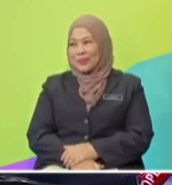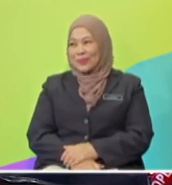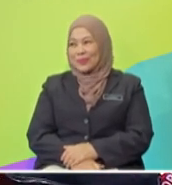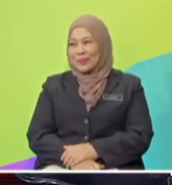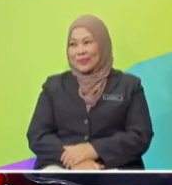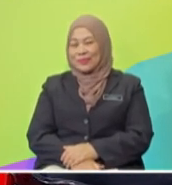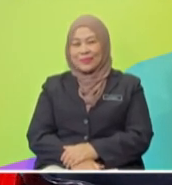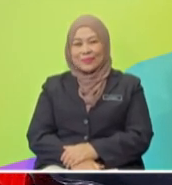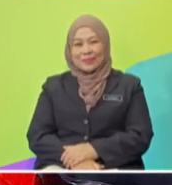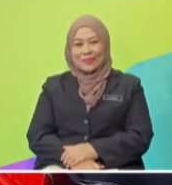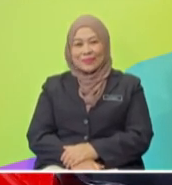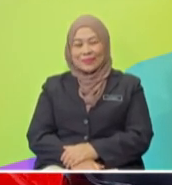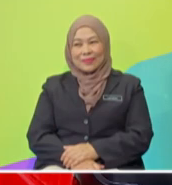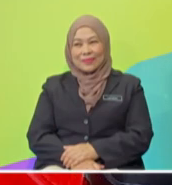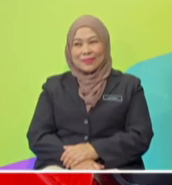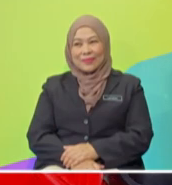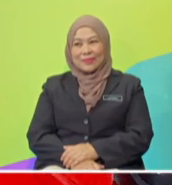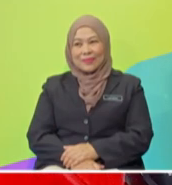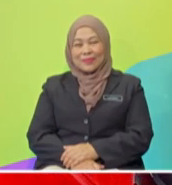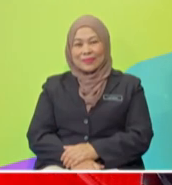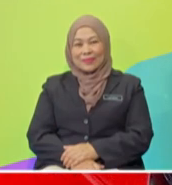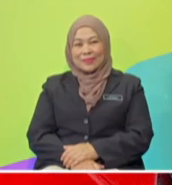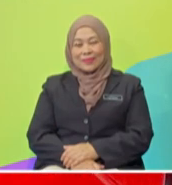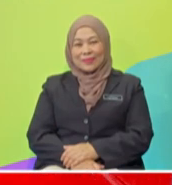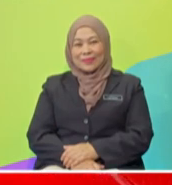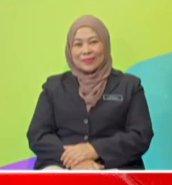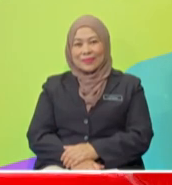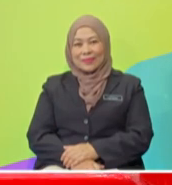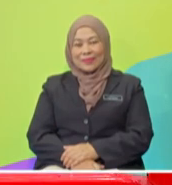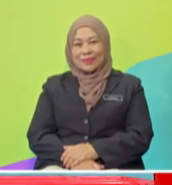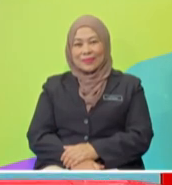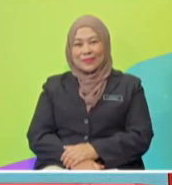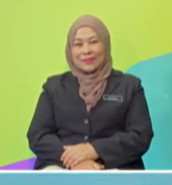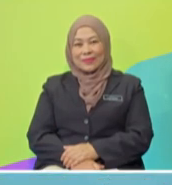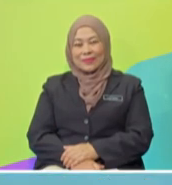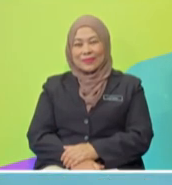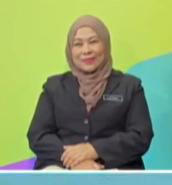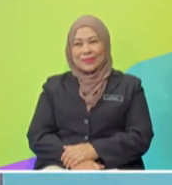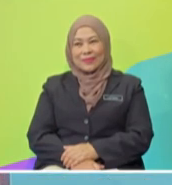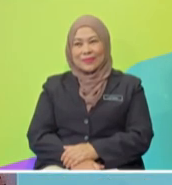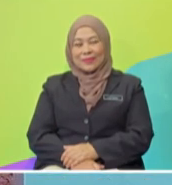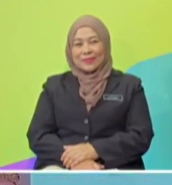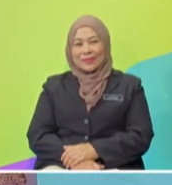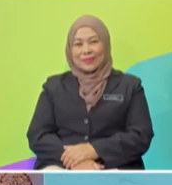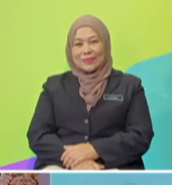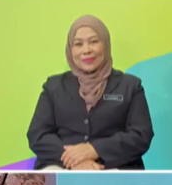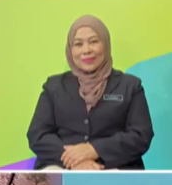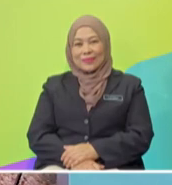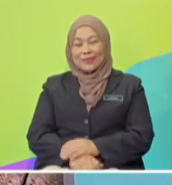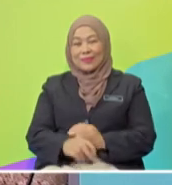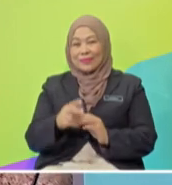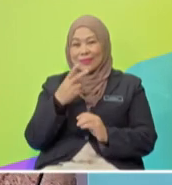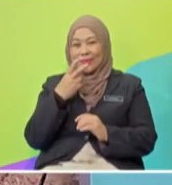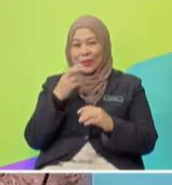I'm holding a picture. Okay, I'm holding a picture. But I